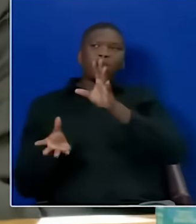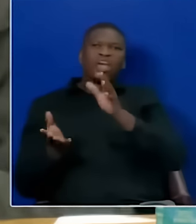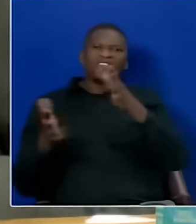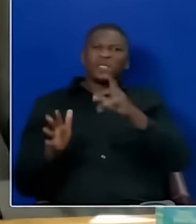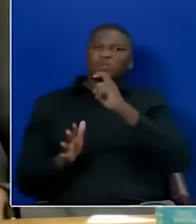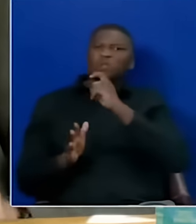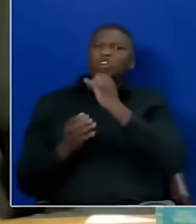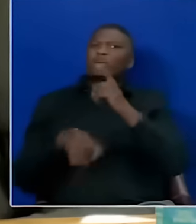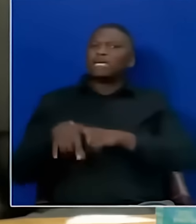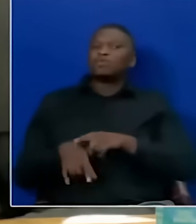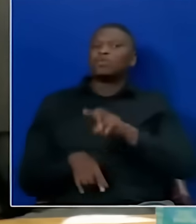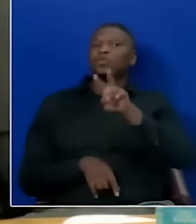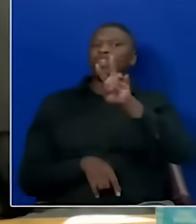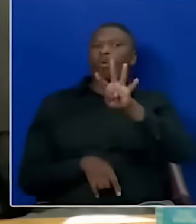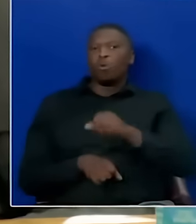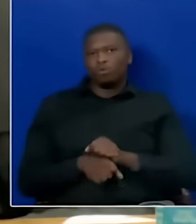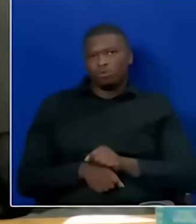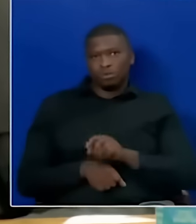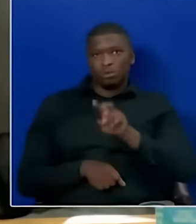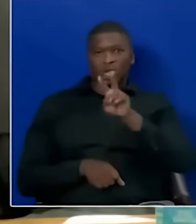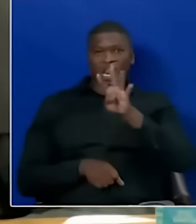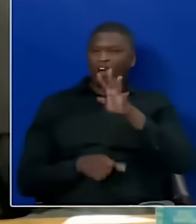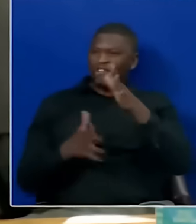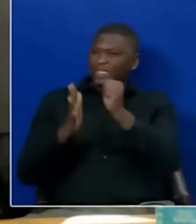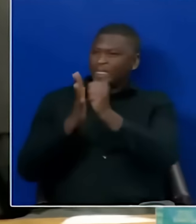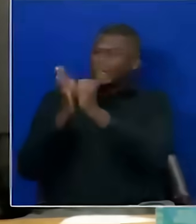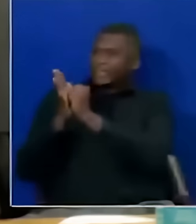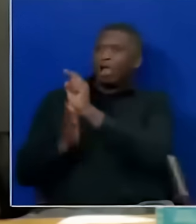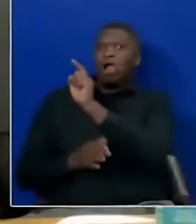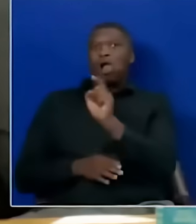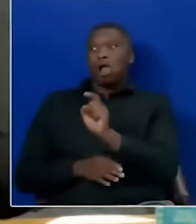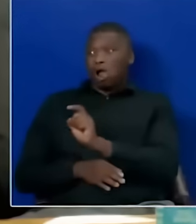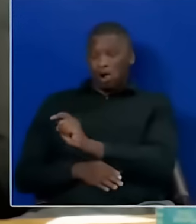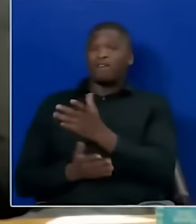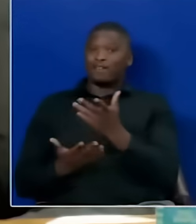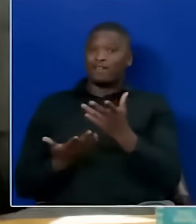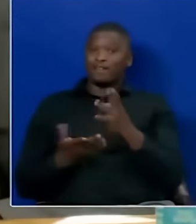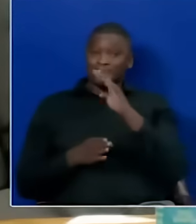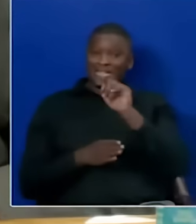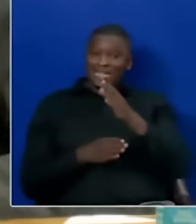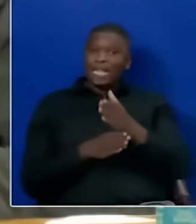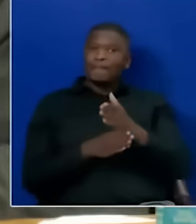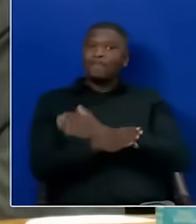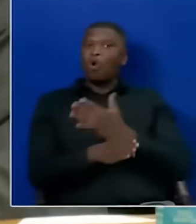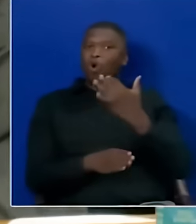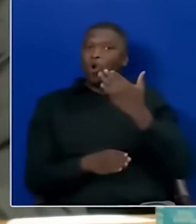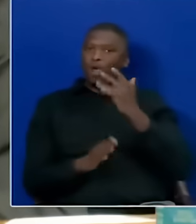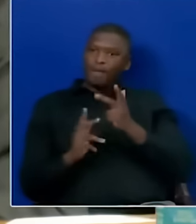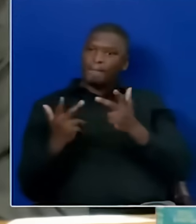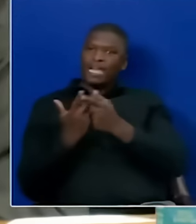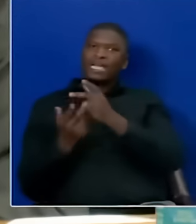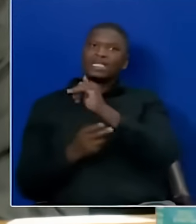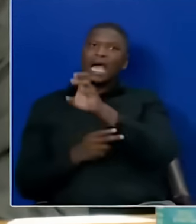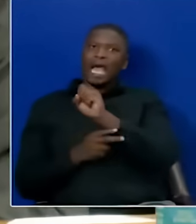before you'd run the matches in respect of gun 5. So 24 now becomes